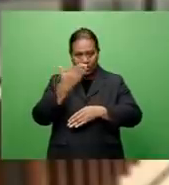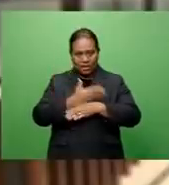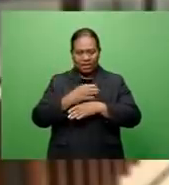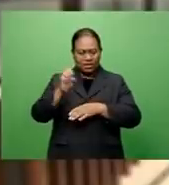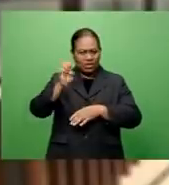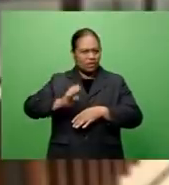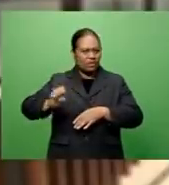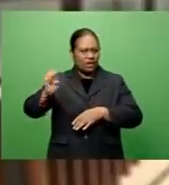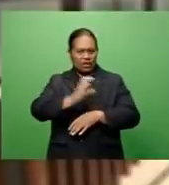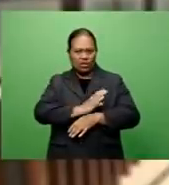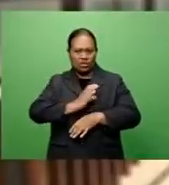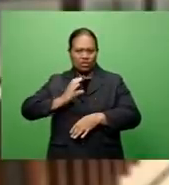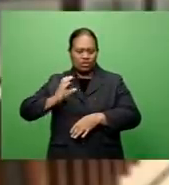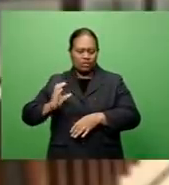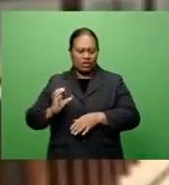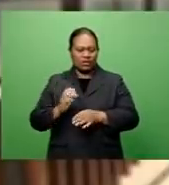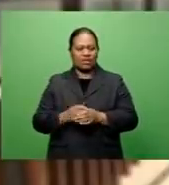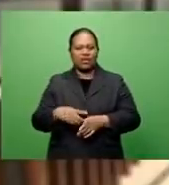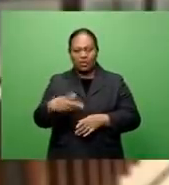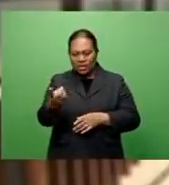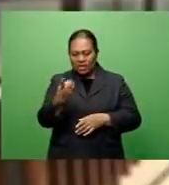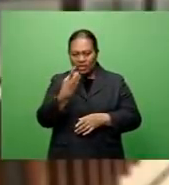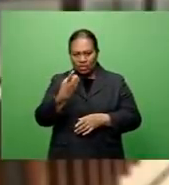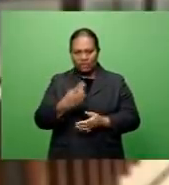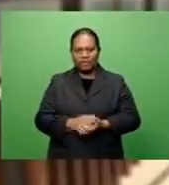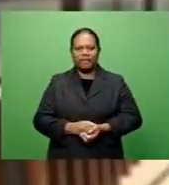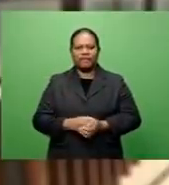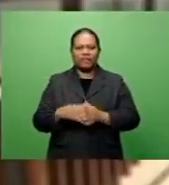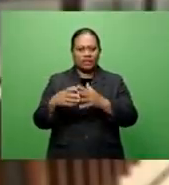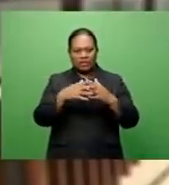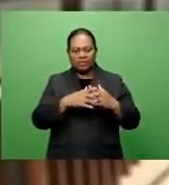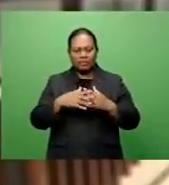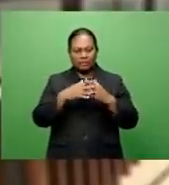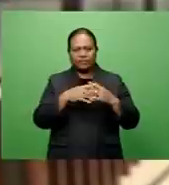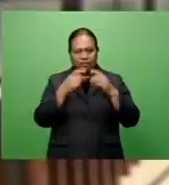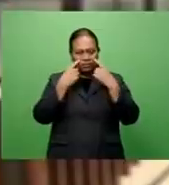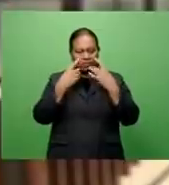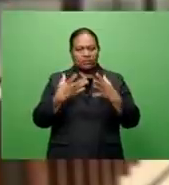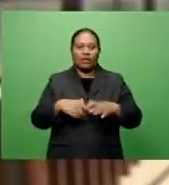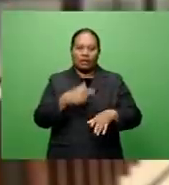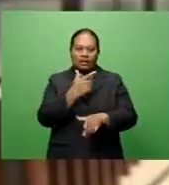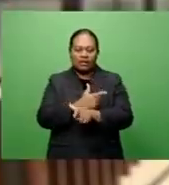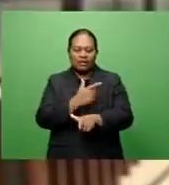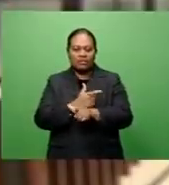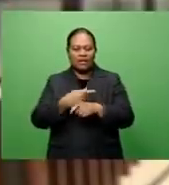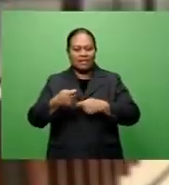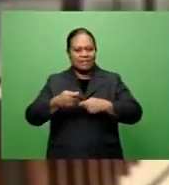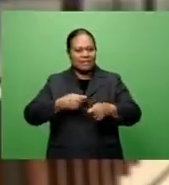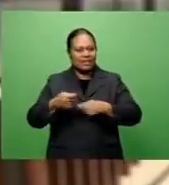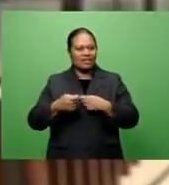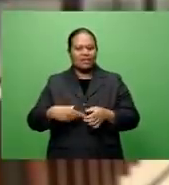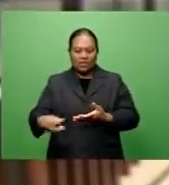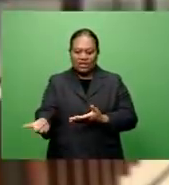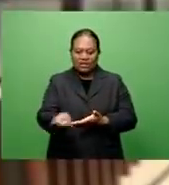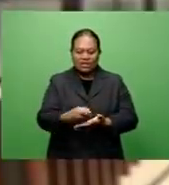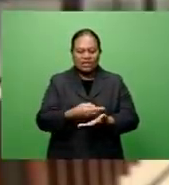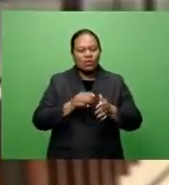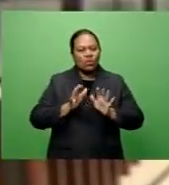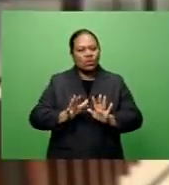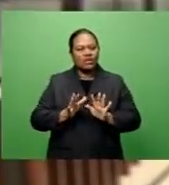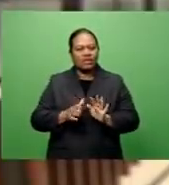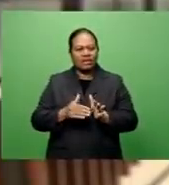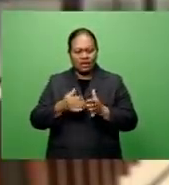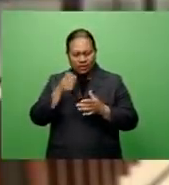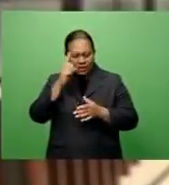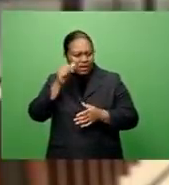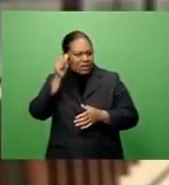Commission economic forecasts are due, as are US labor market figures, with investors awaiting the data so they can